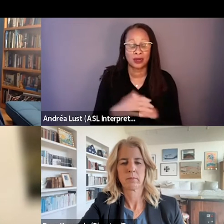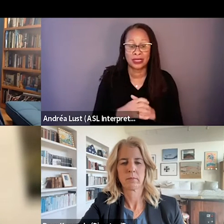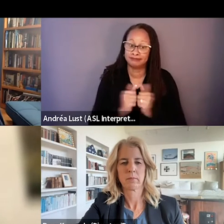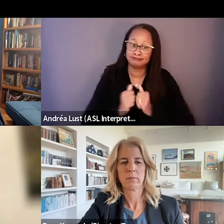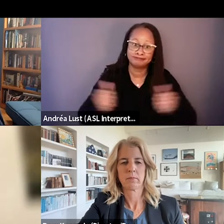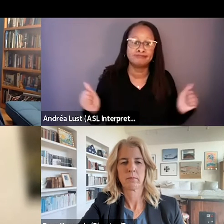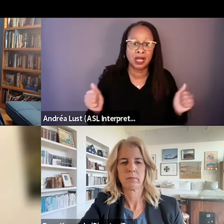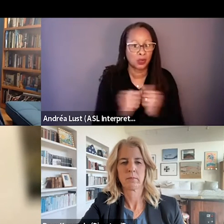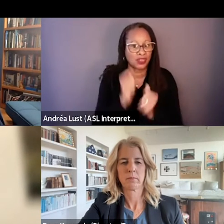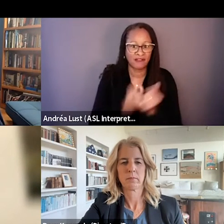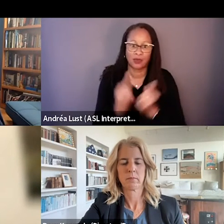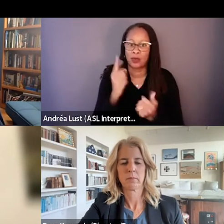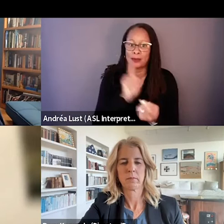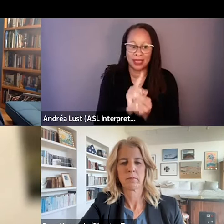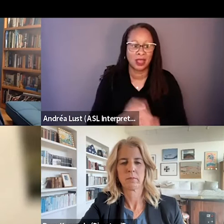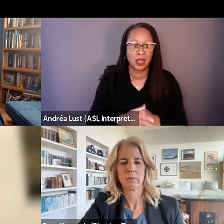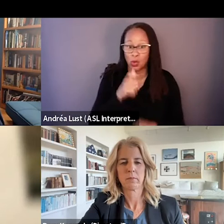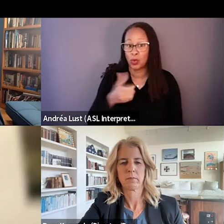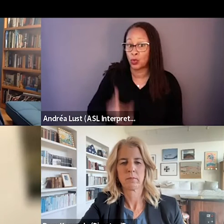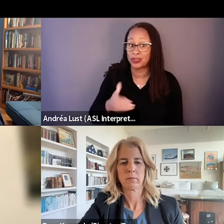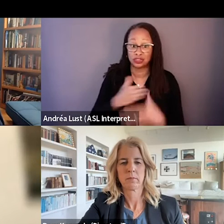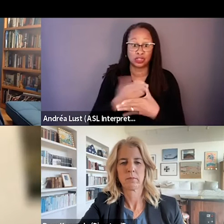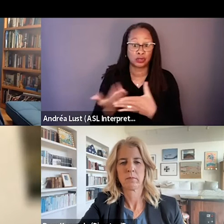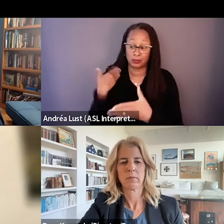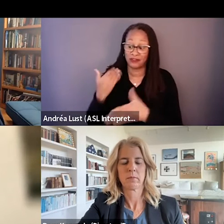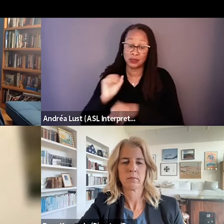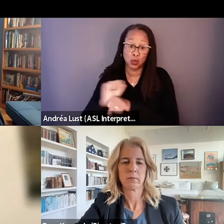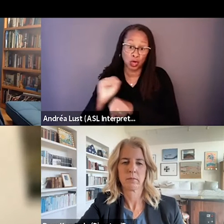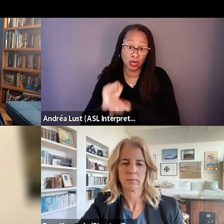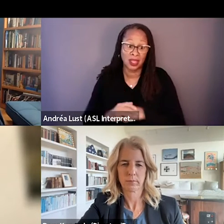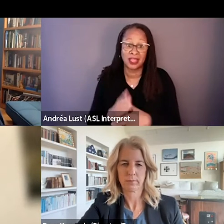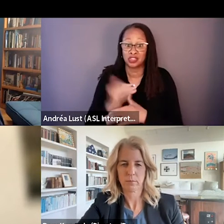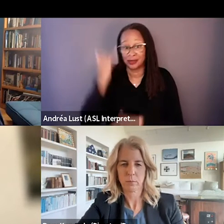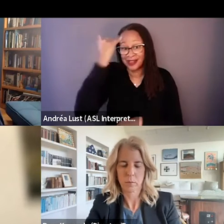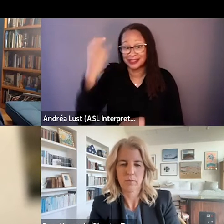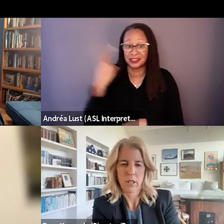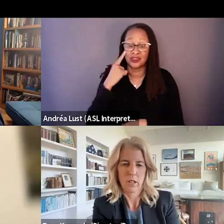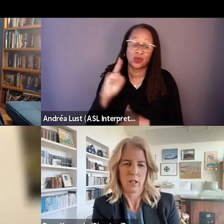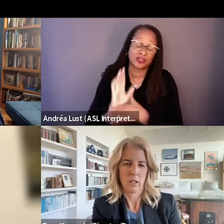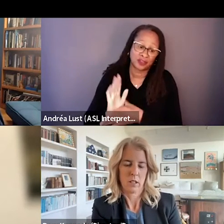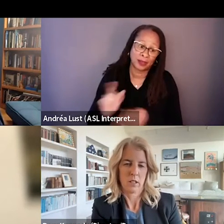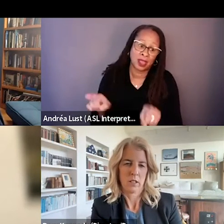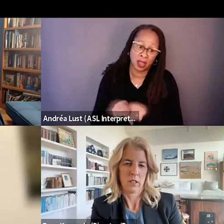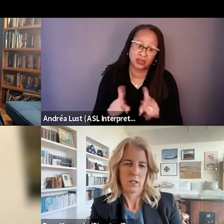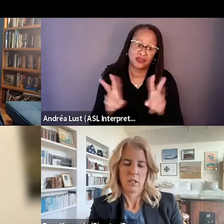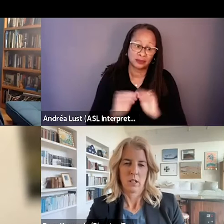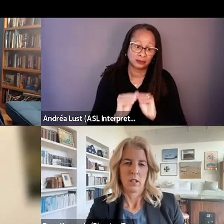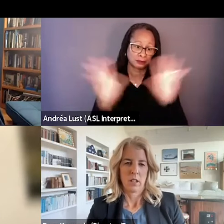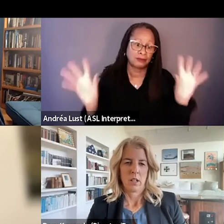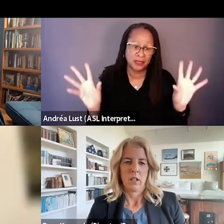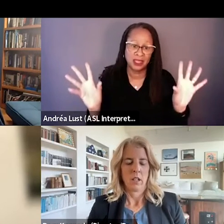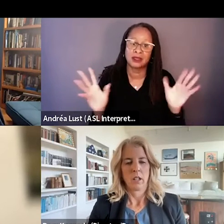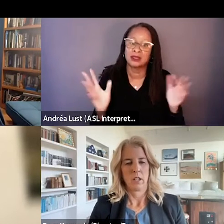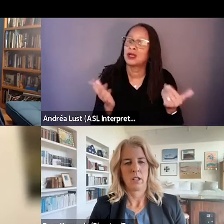everybody that we met of who we were. We shared our previous work. We shared our ideas for the film, but we also were very clear that we were there